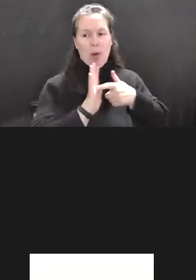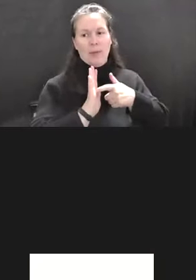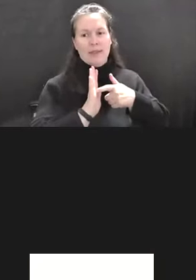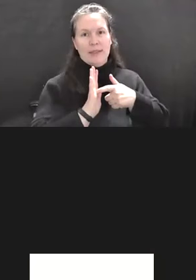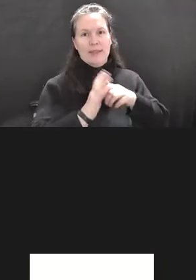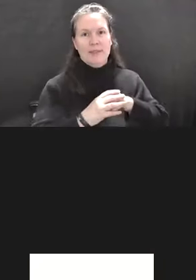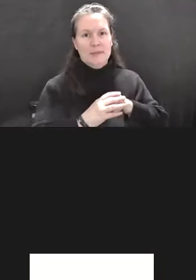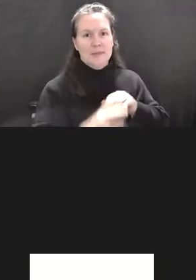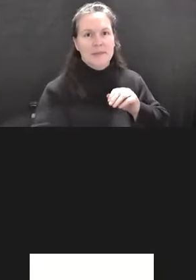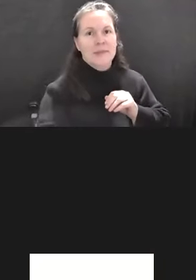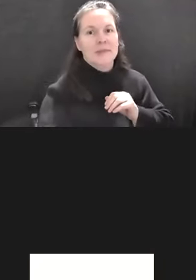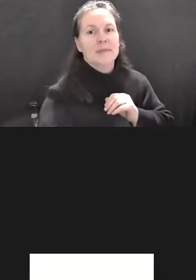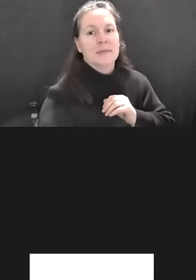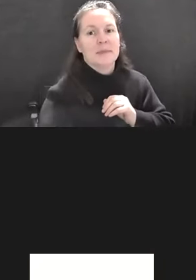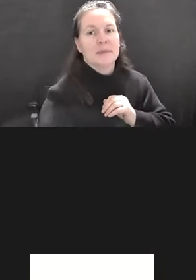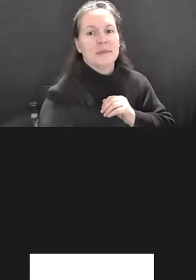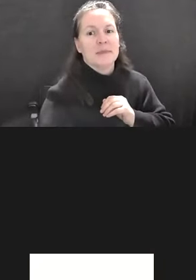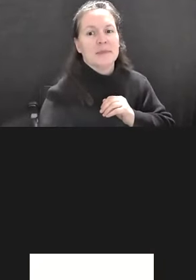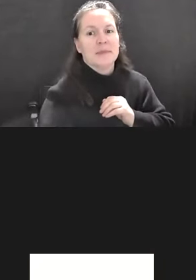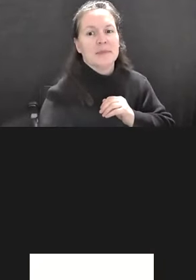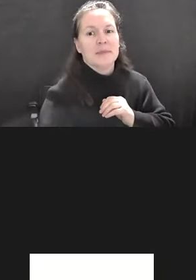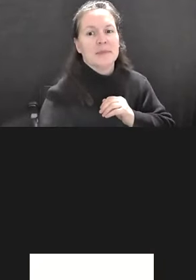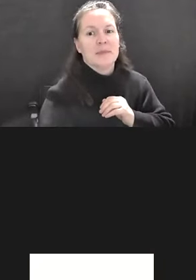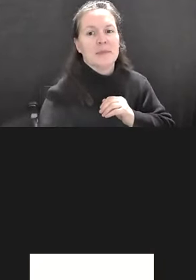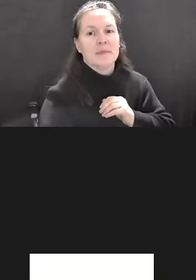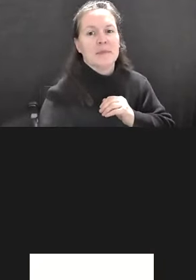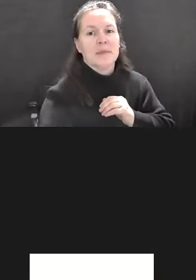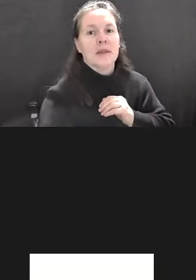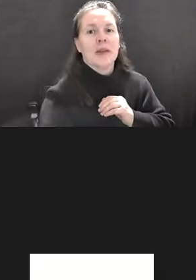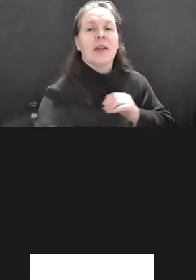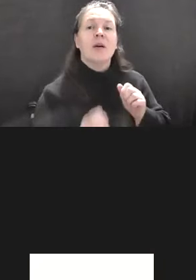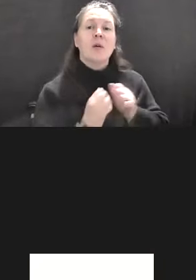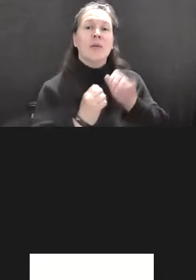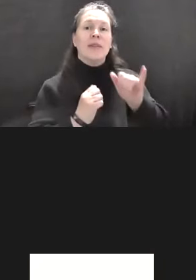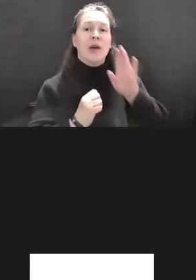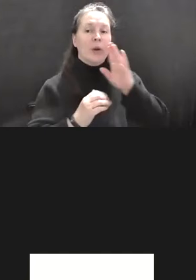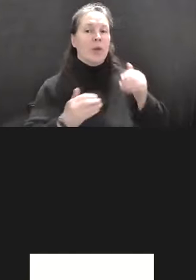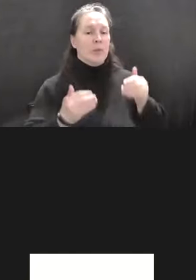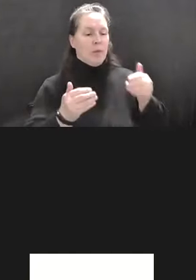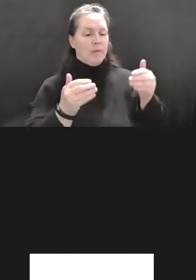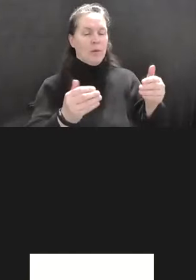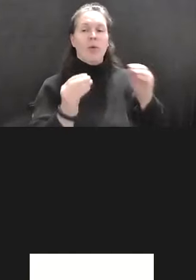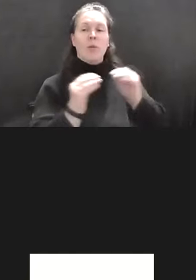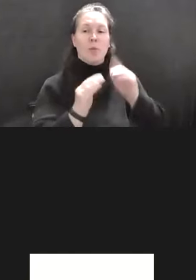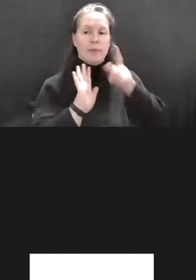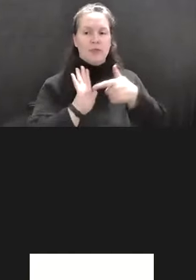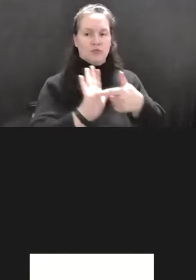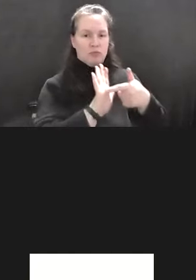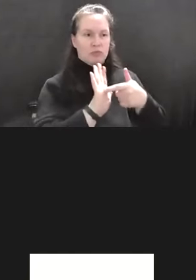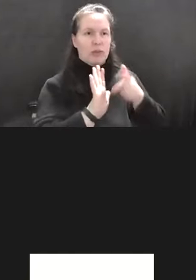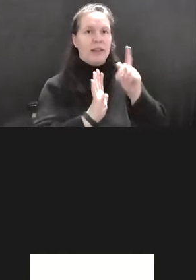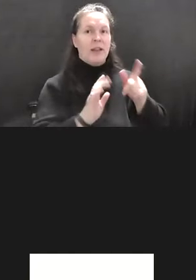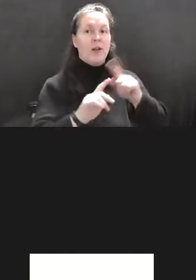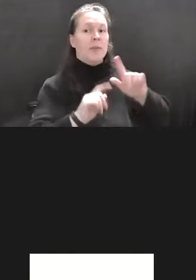And with that, we'll kind of move forward, and more will be revealed as we begin. But I wanted to hand it over